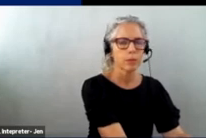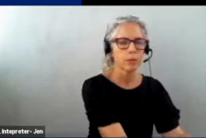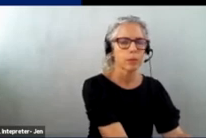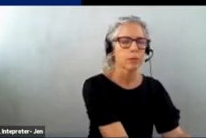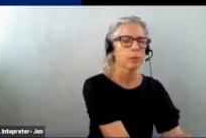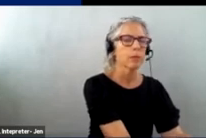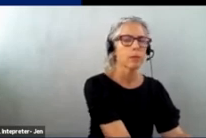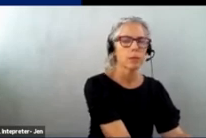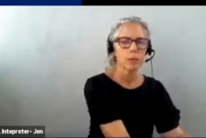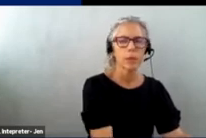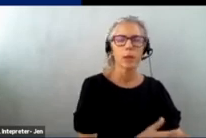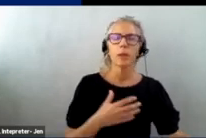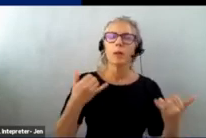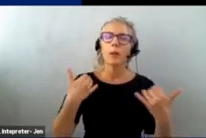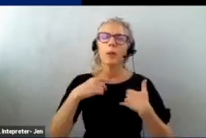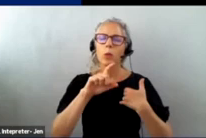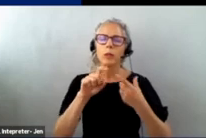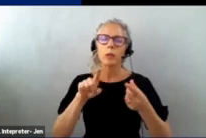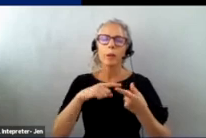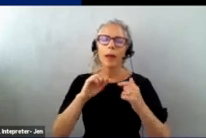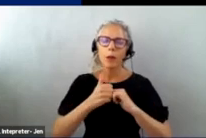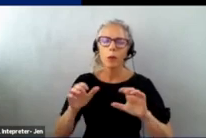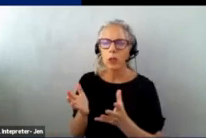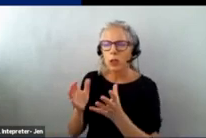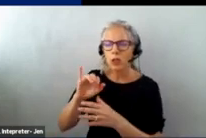encouraged to provide early intervention services earlier.